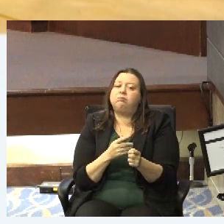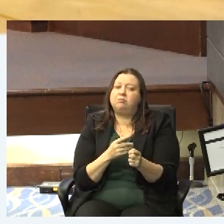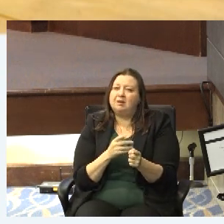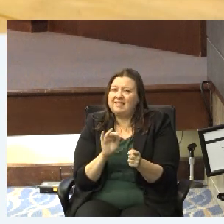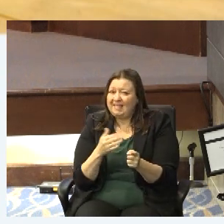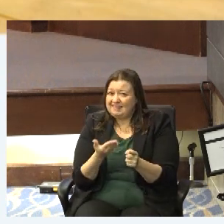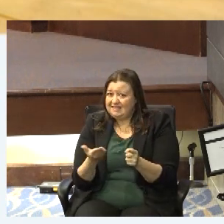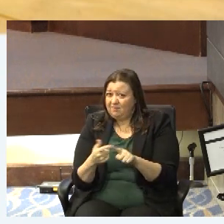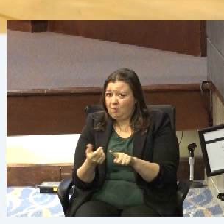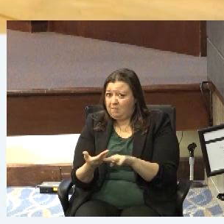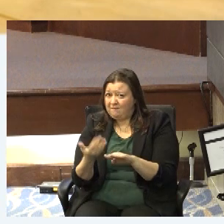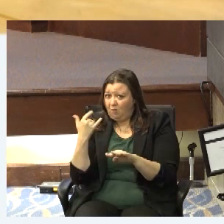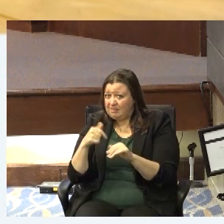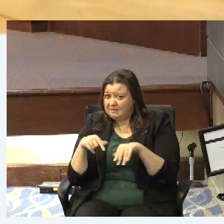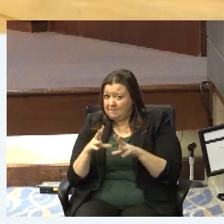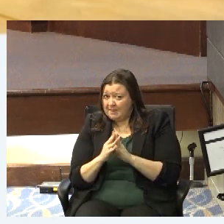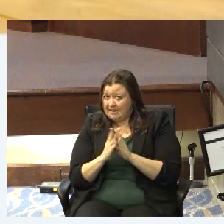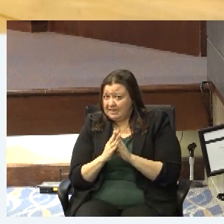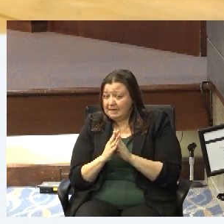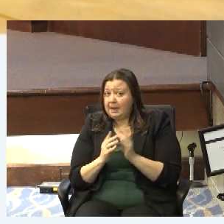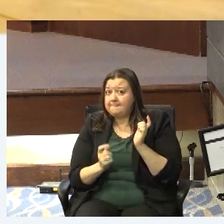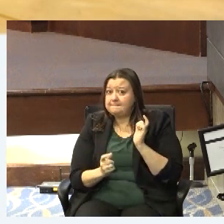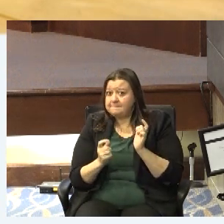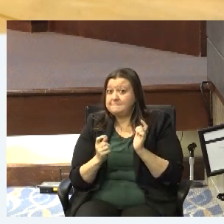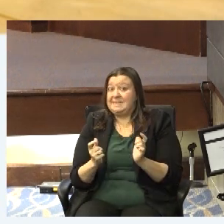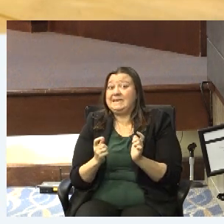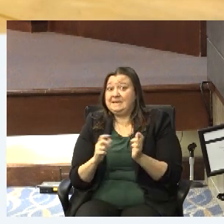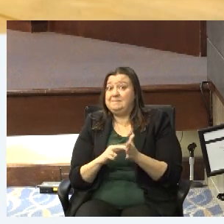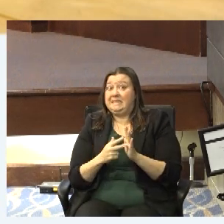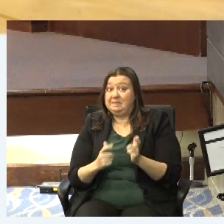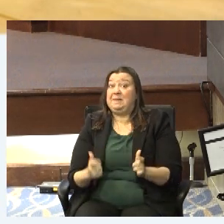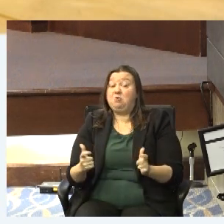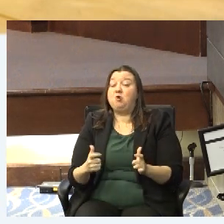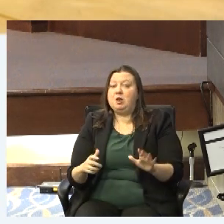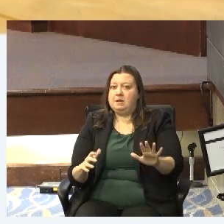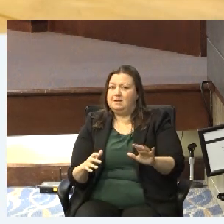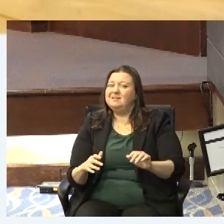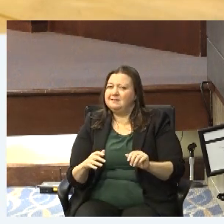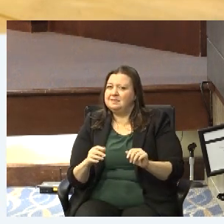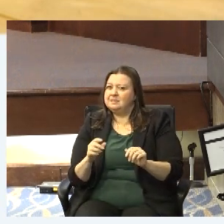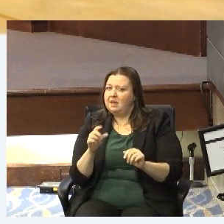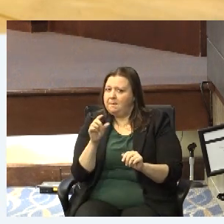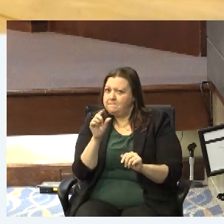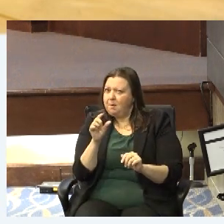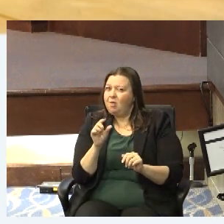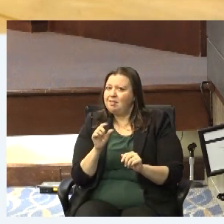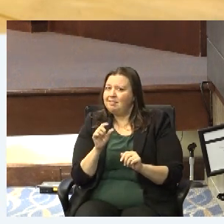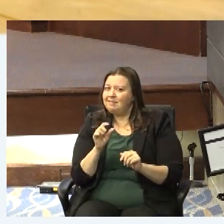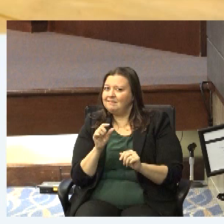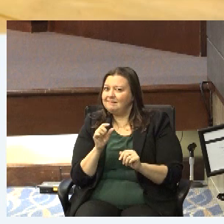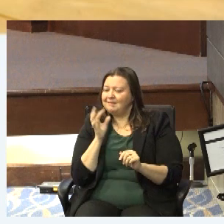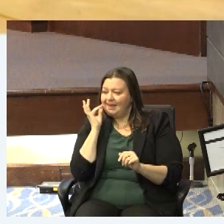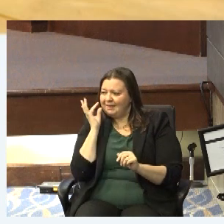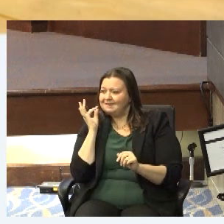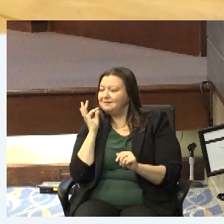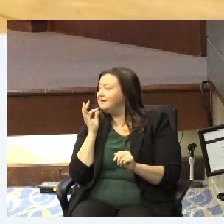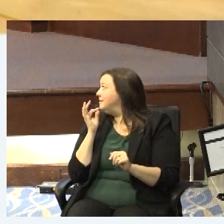from earlier in this meeting about big is getting bigger, this is one of the smallest